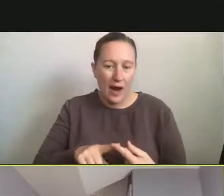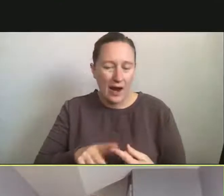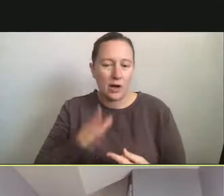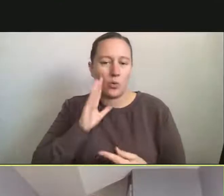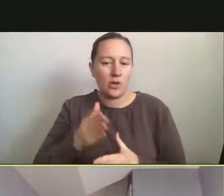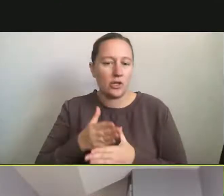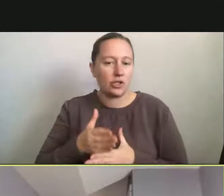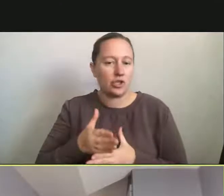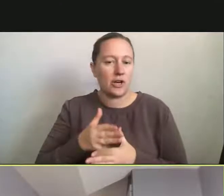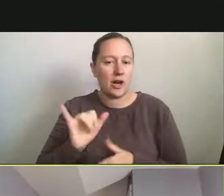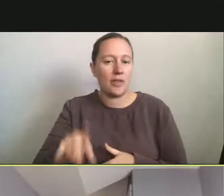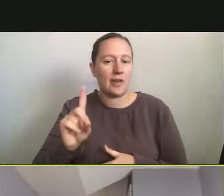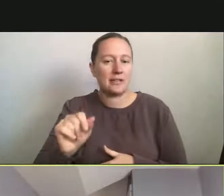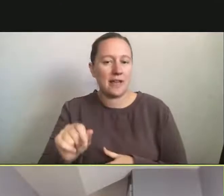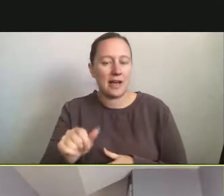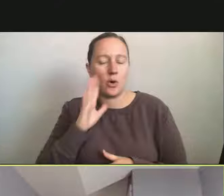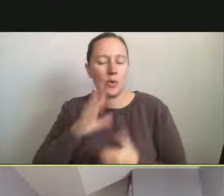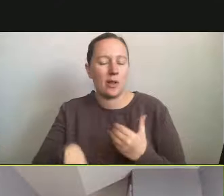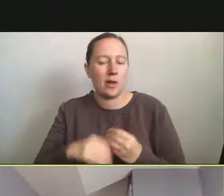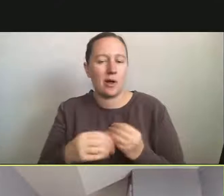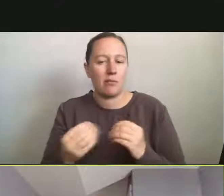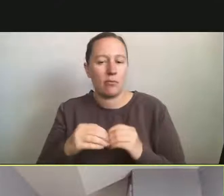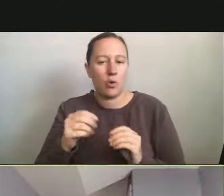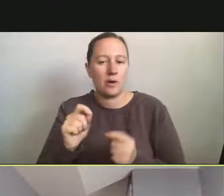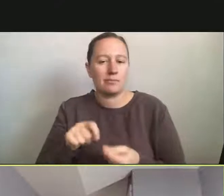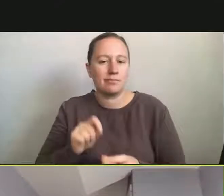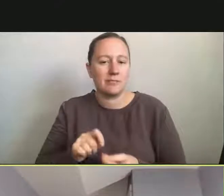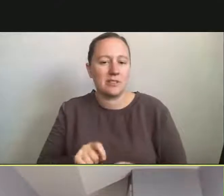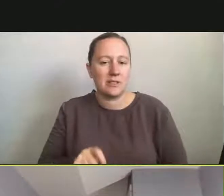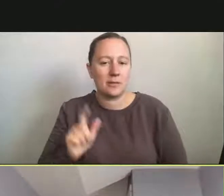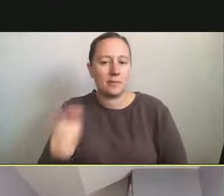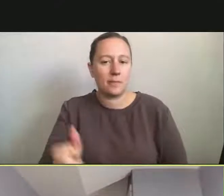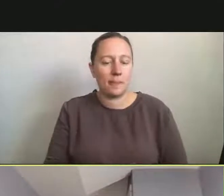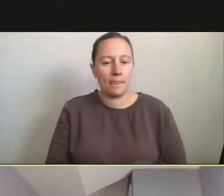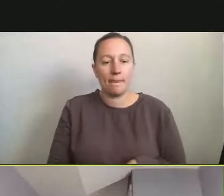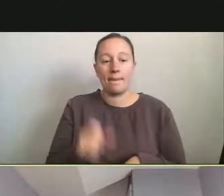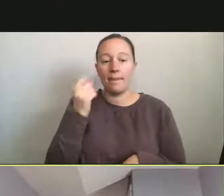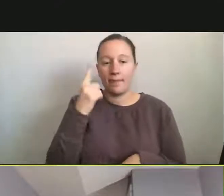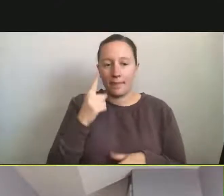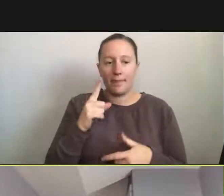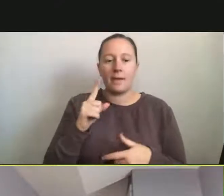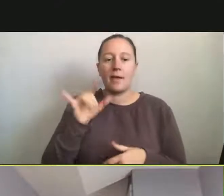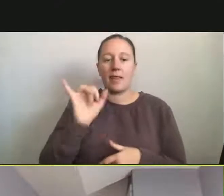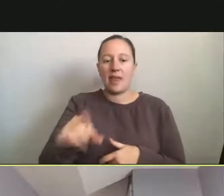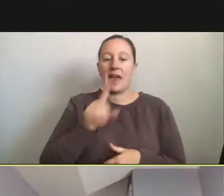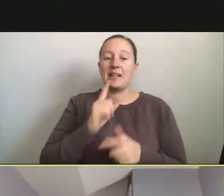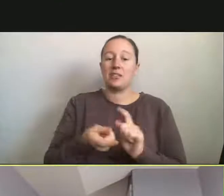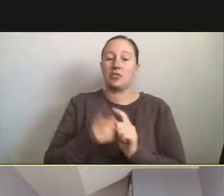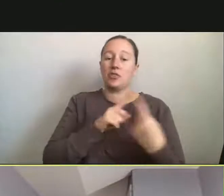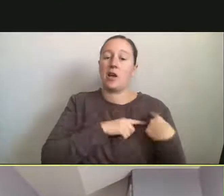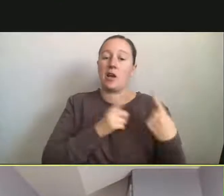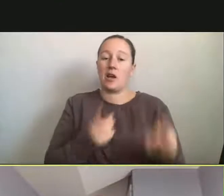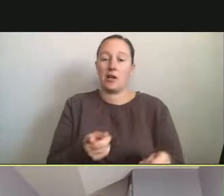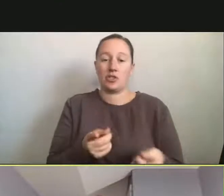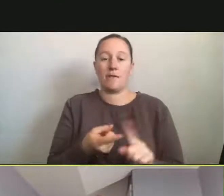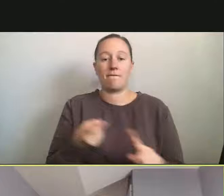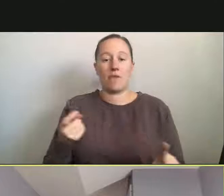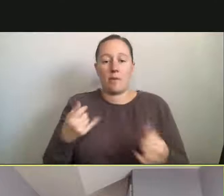other details that I'll talk about. And I want to point out that this is a change from the